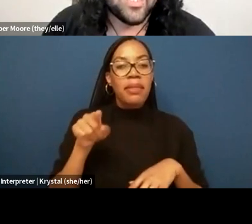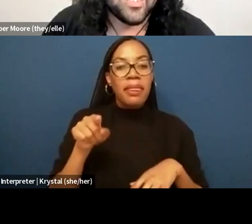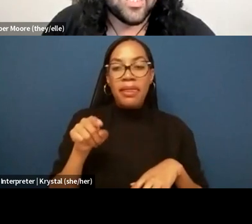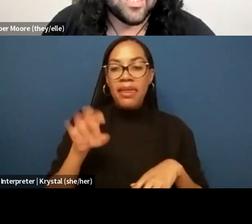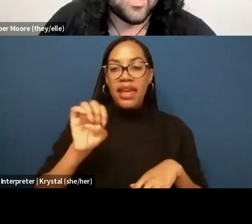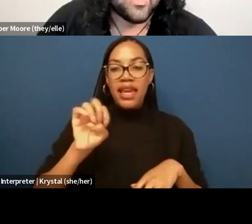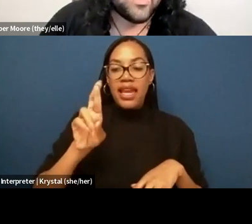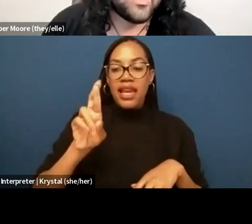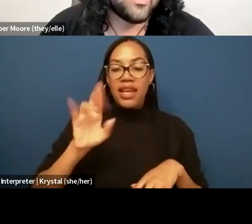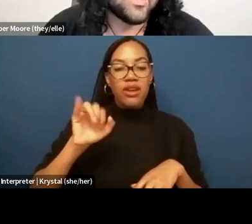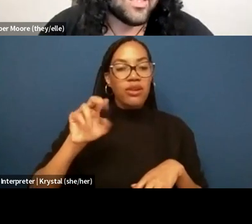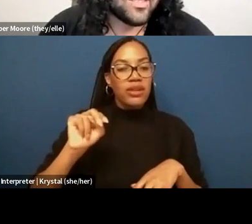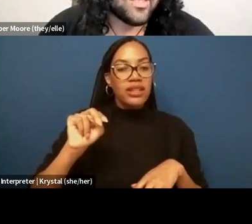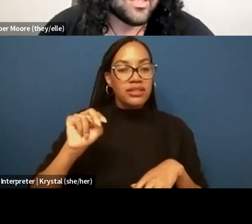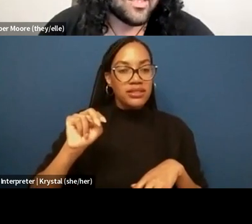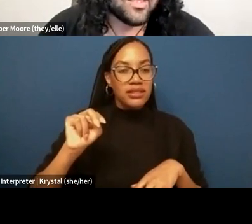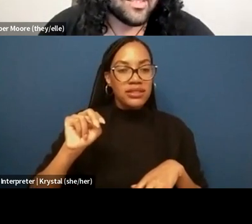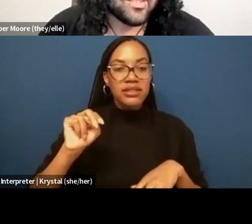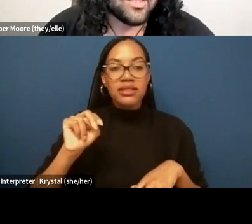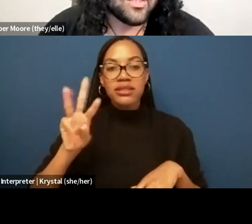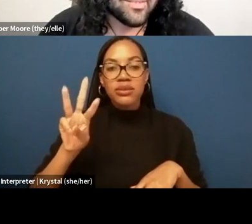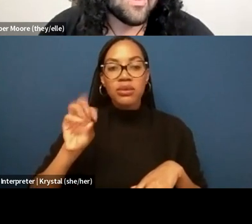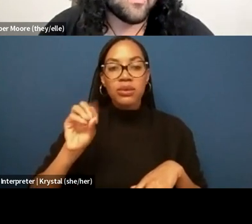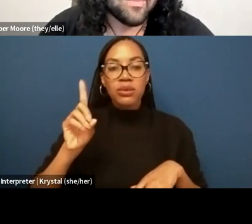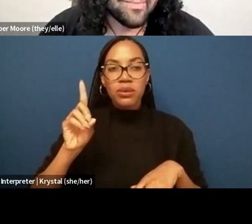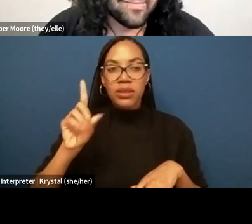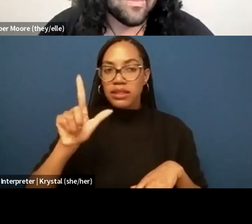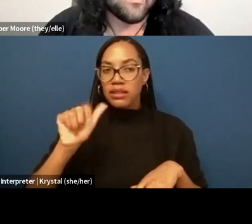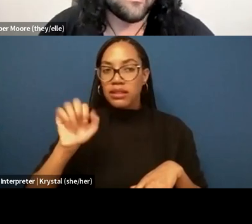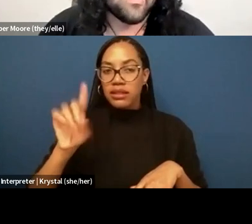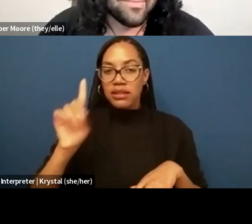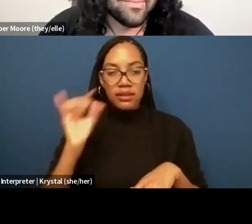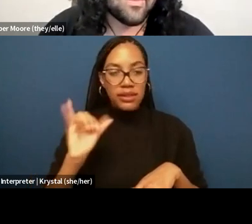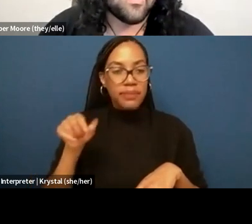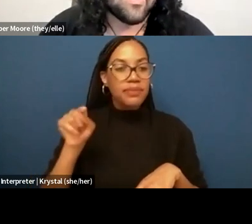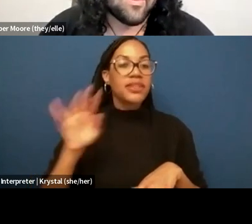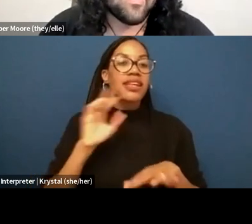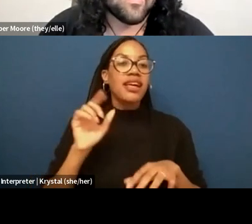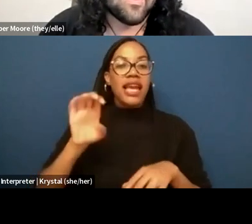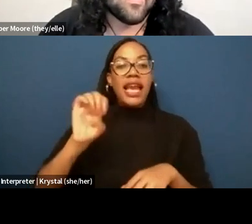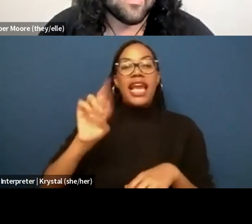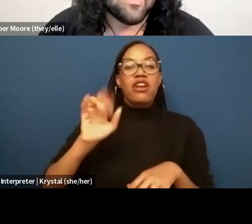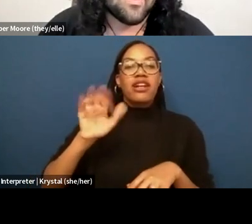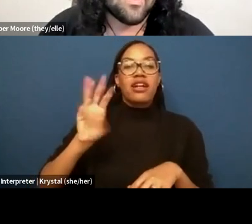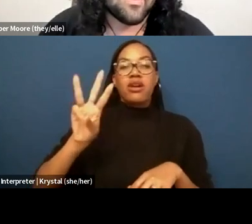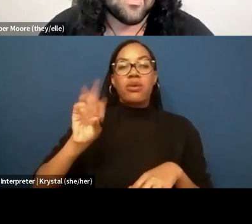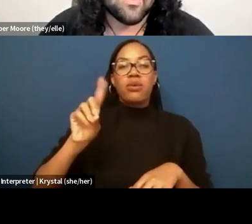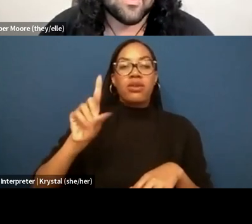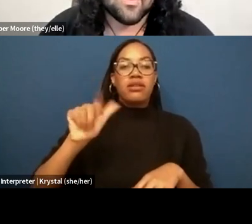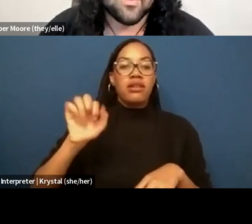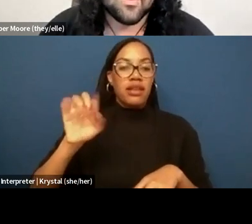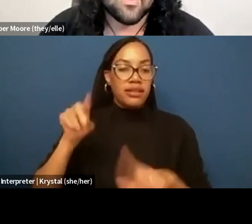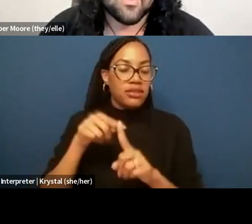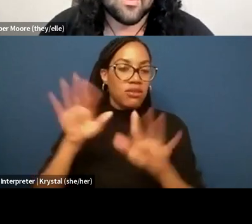delivers, they also have a fund, and I hope people link, because I think there's a deadline in April, for application for